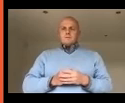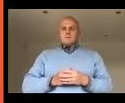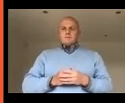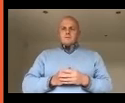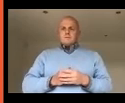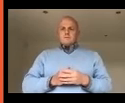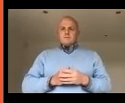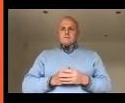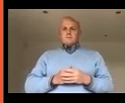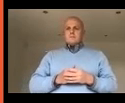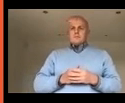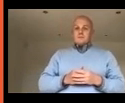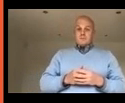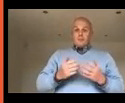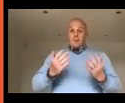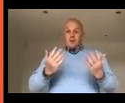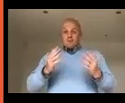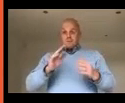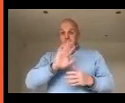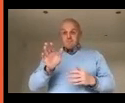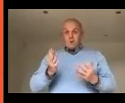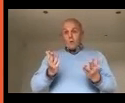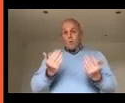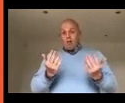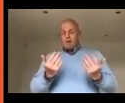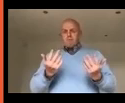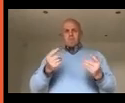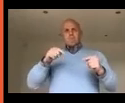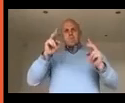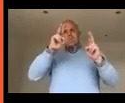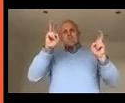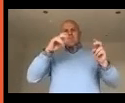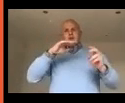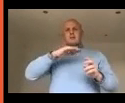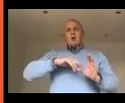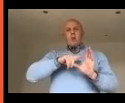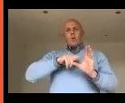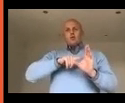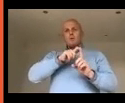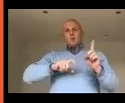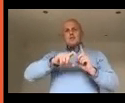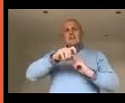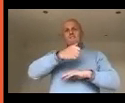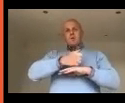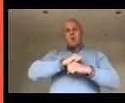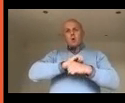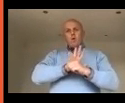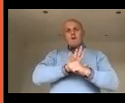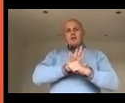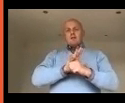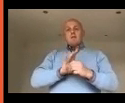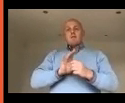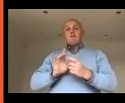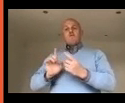Hello, welcome to this webinar about South Yorkshire Community Foundation's COVID-19 Response